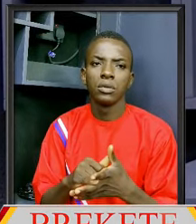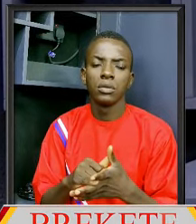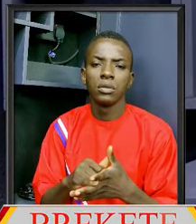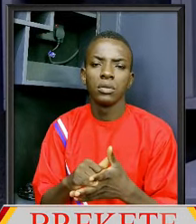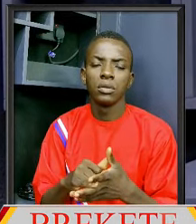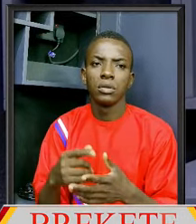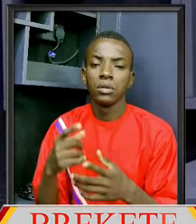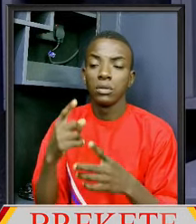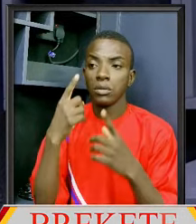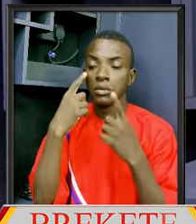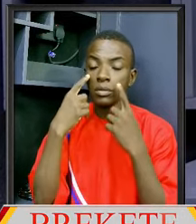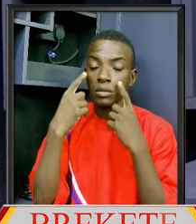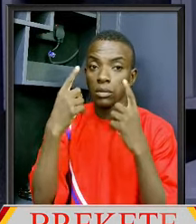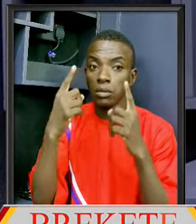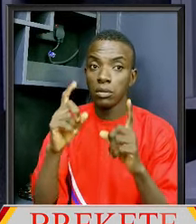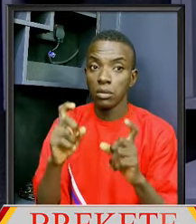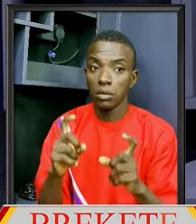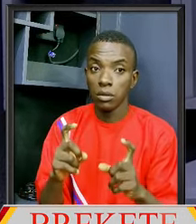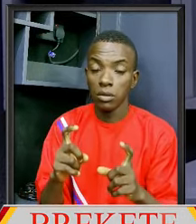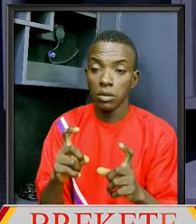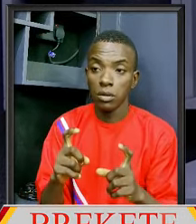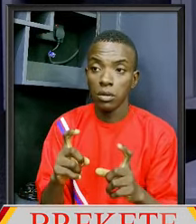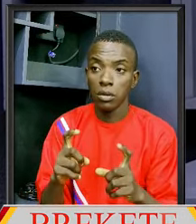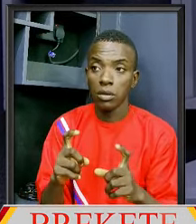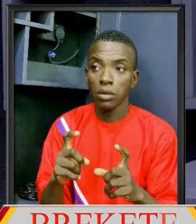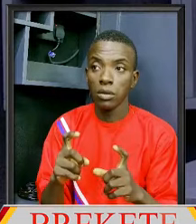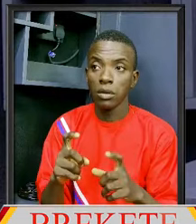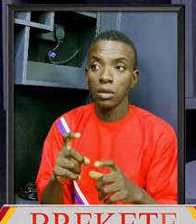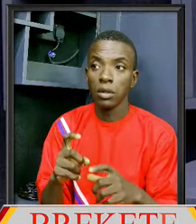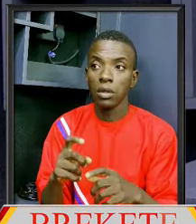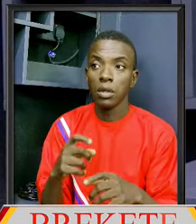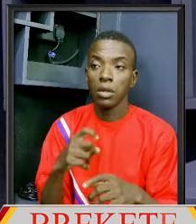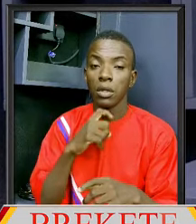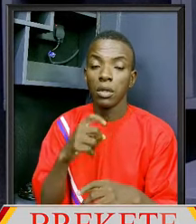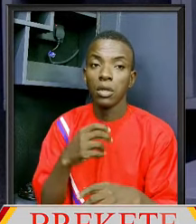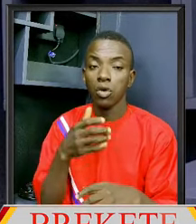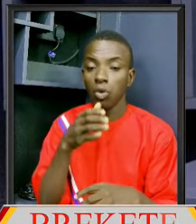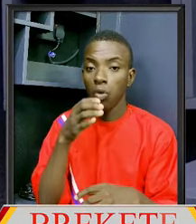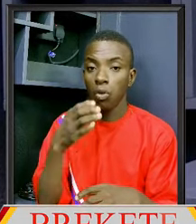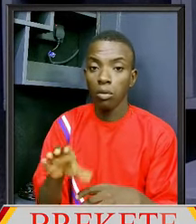an eye test whether iron hot or you see